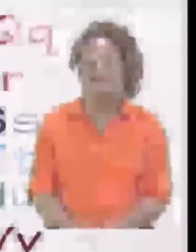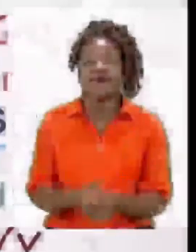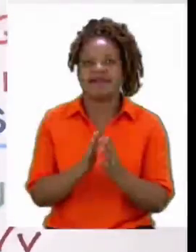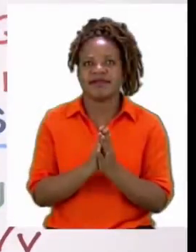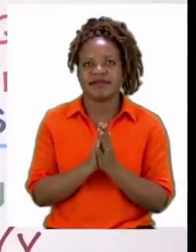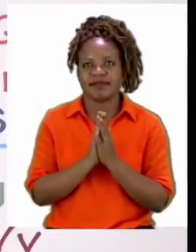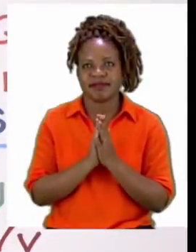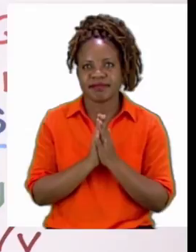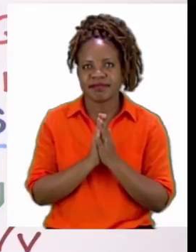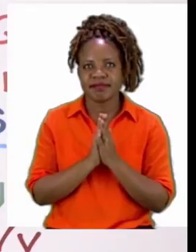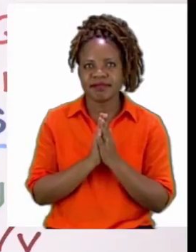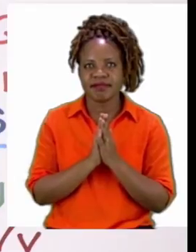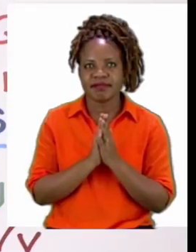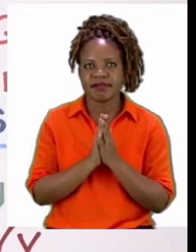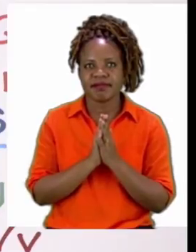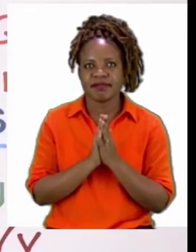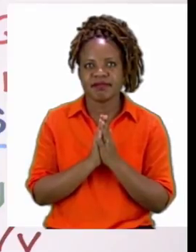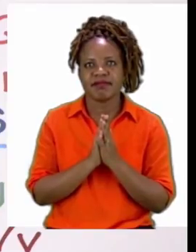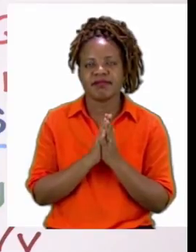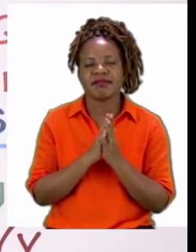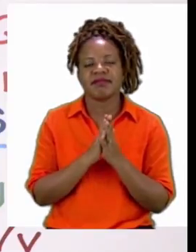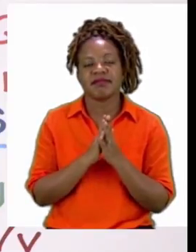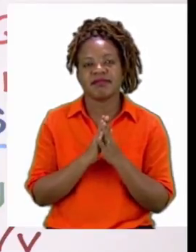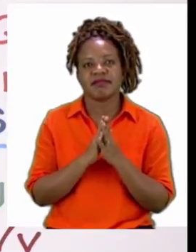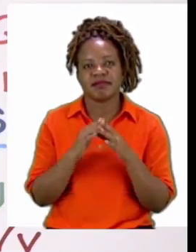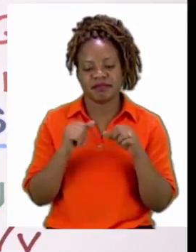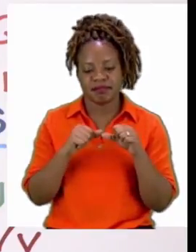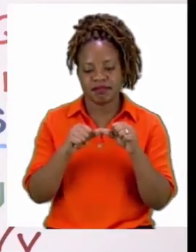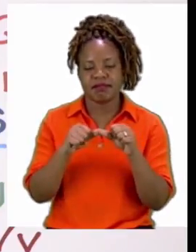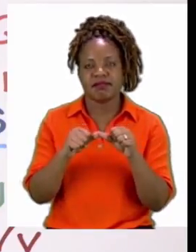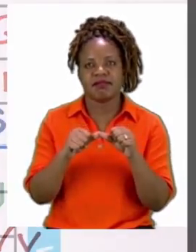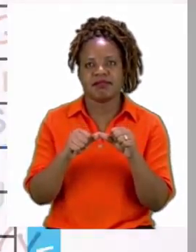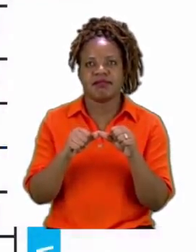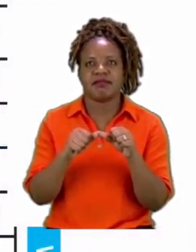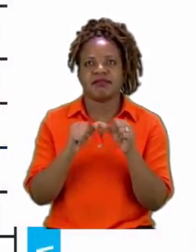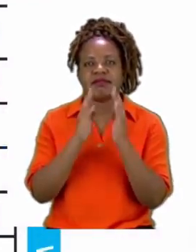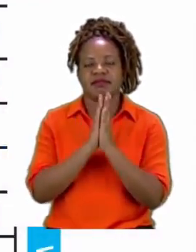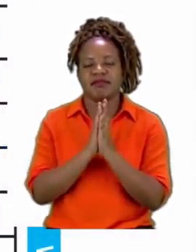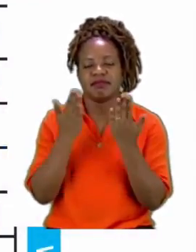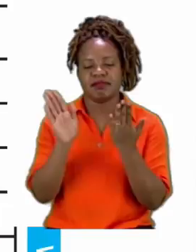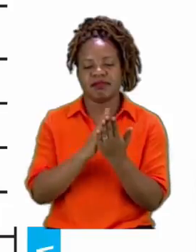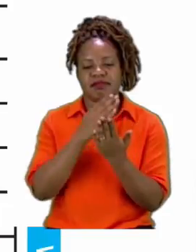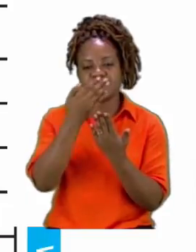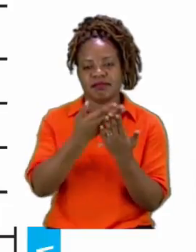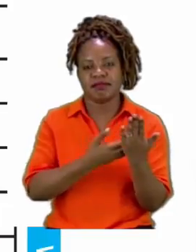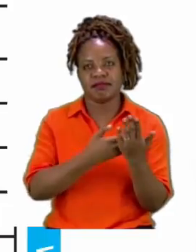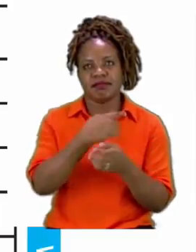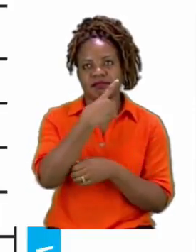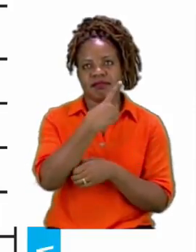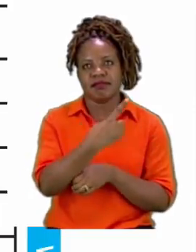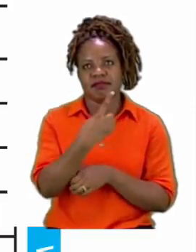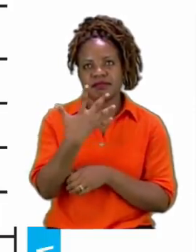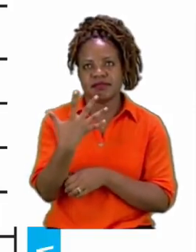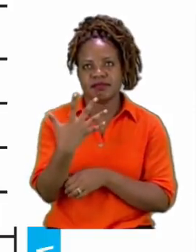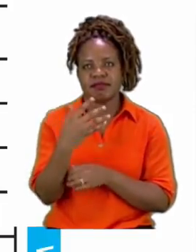For our next exercise, boys and girls, let us now turn to page 15. On page 15, we are going to be